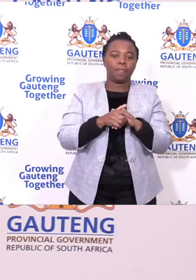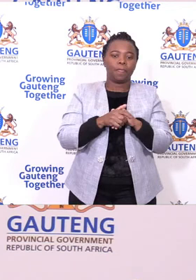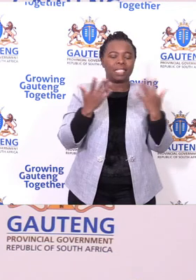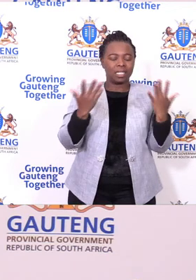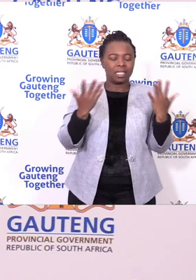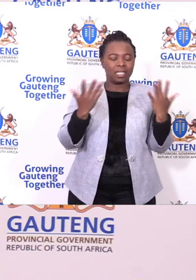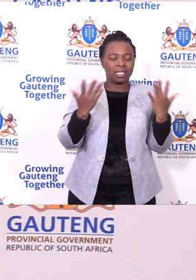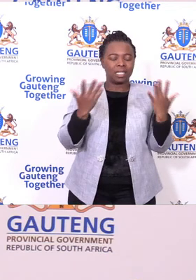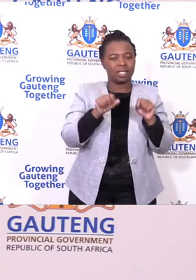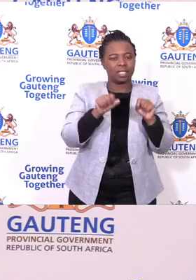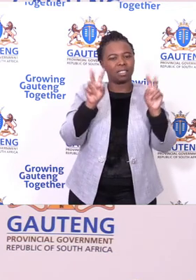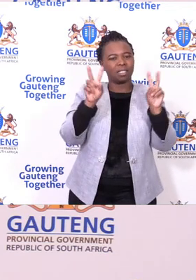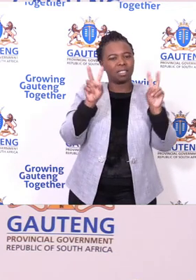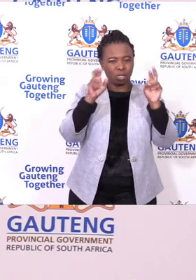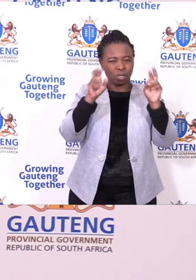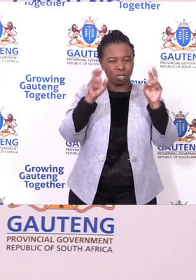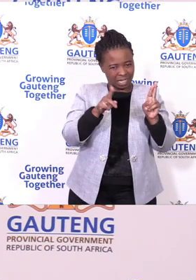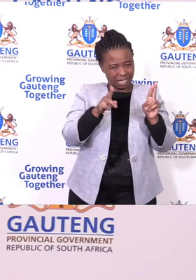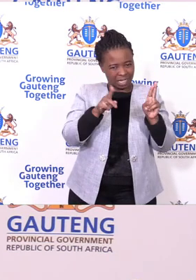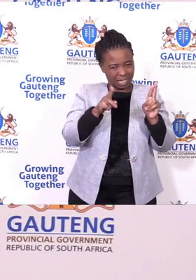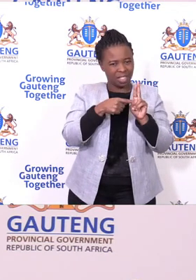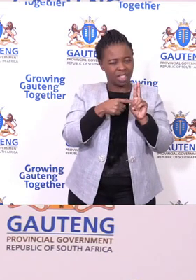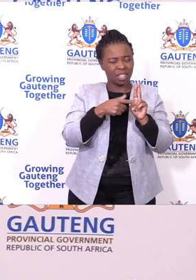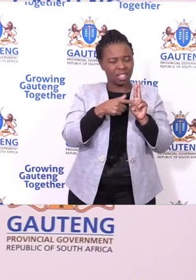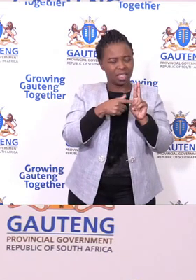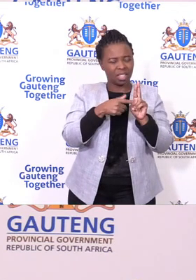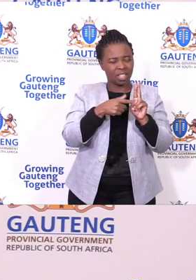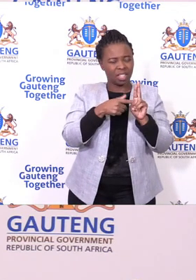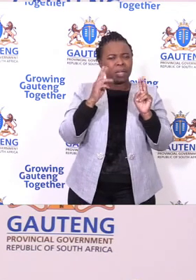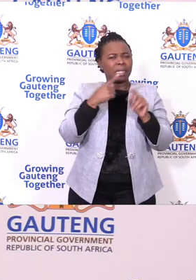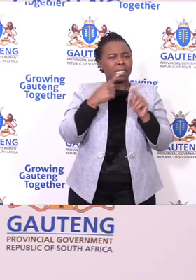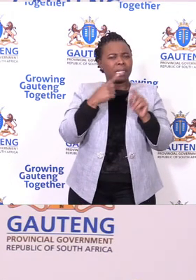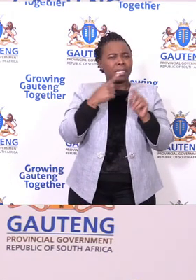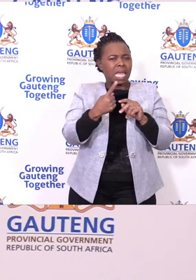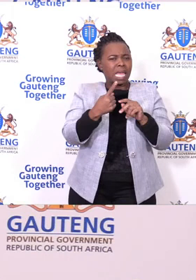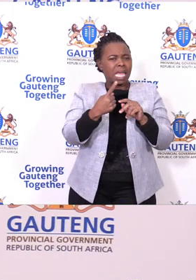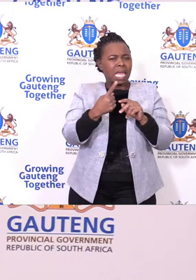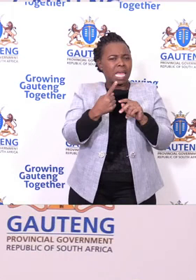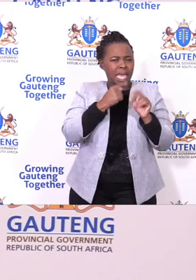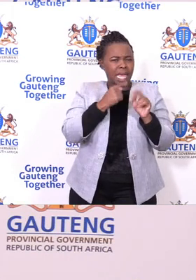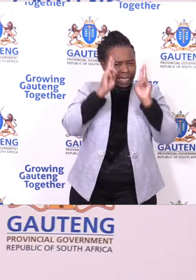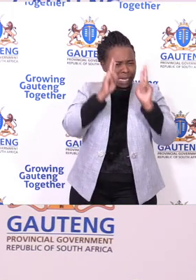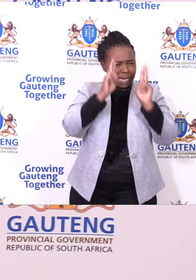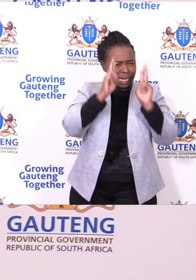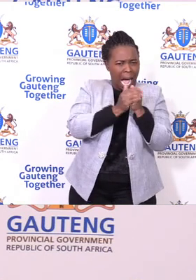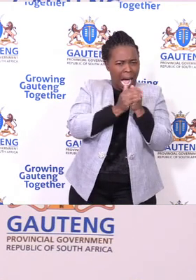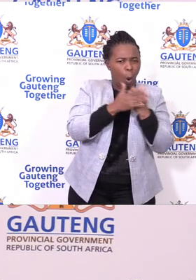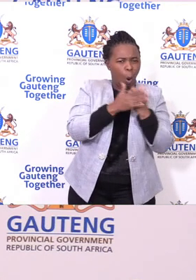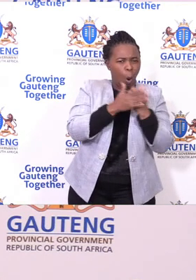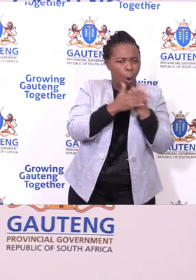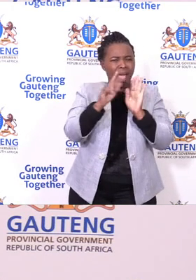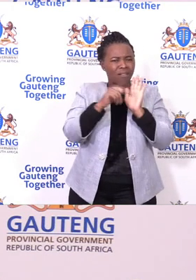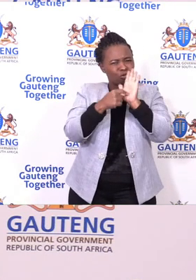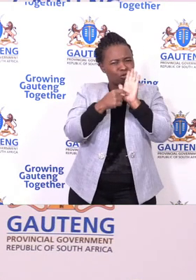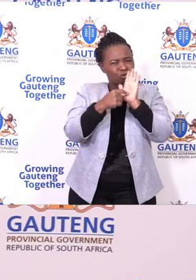yes, there's no the allegation of death of that we're hiding death or we're not recording them.